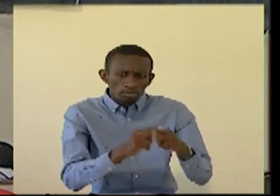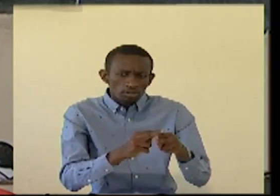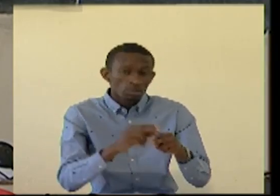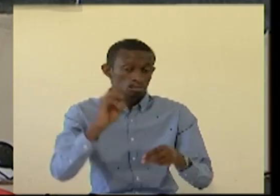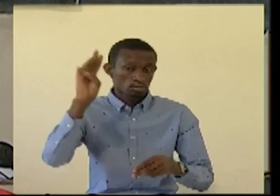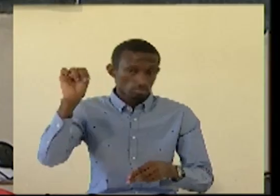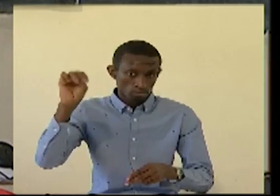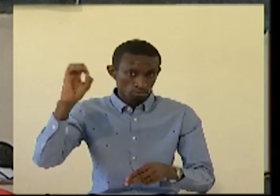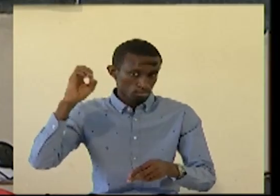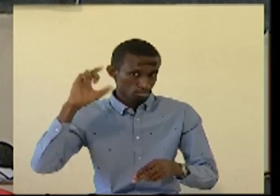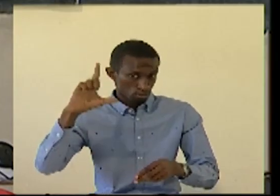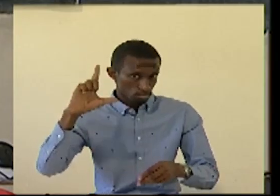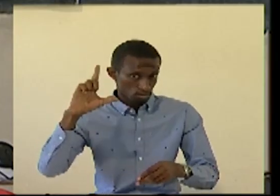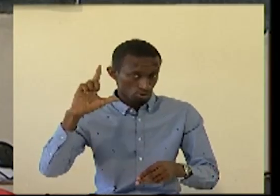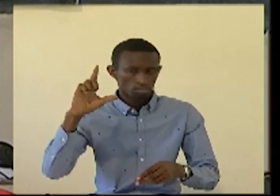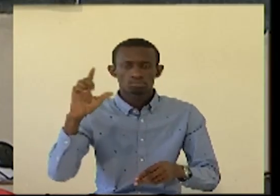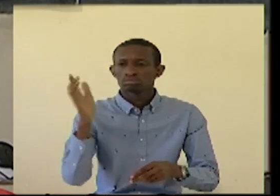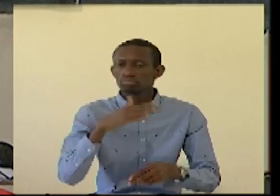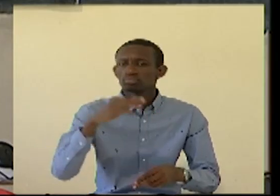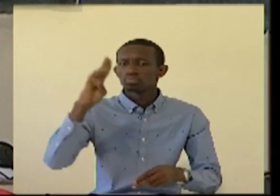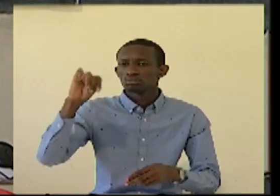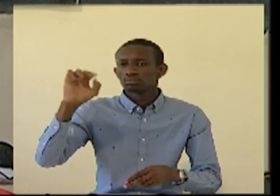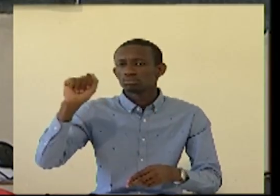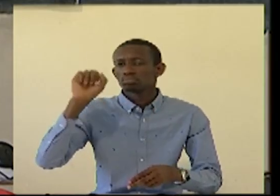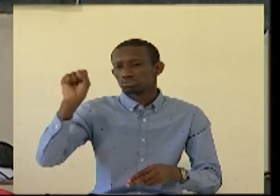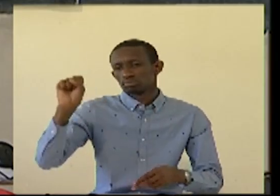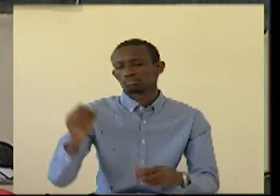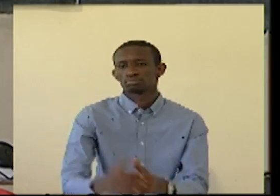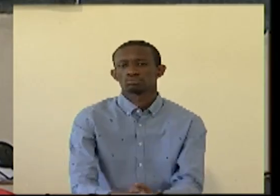fixed mass, which is molar